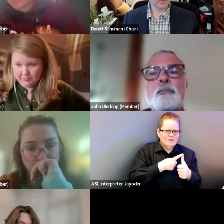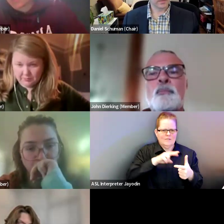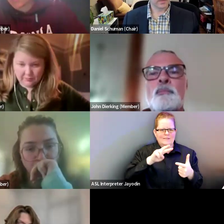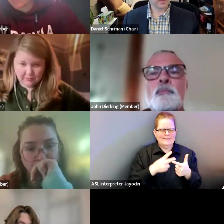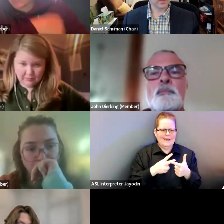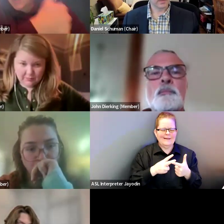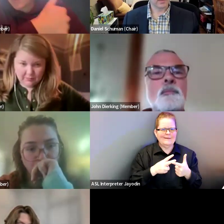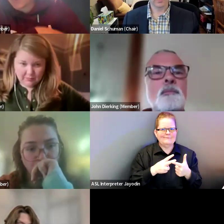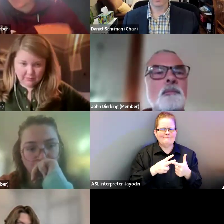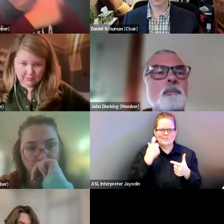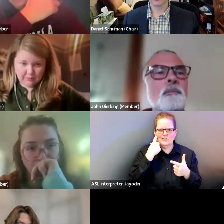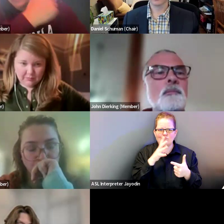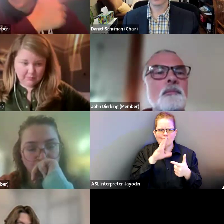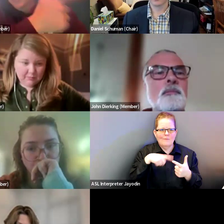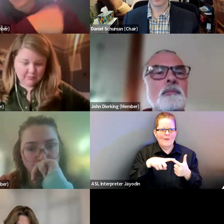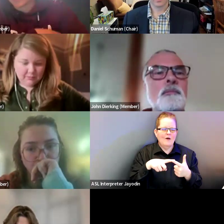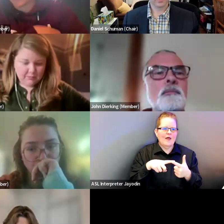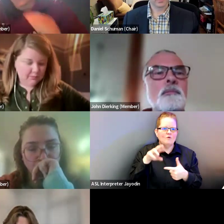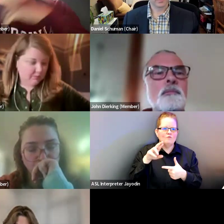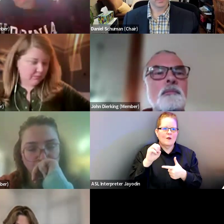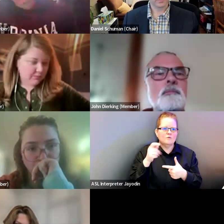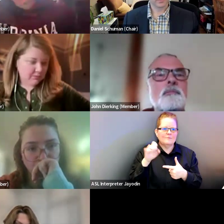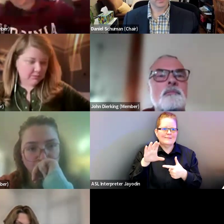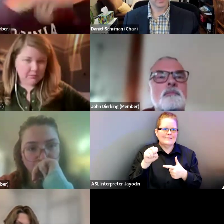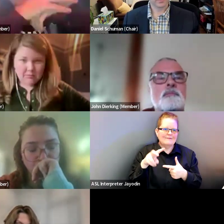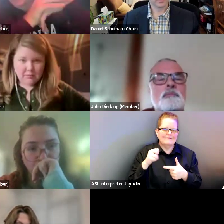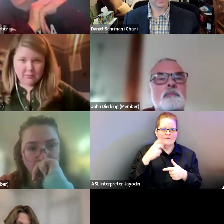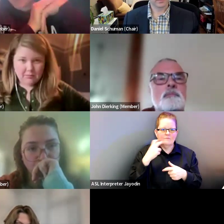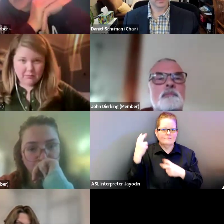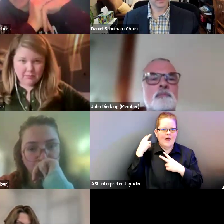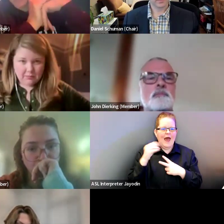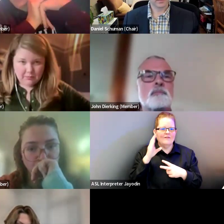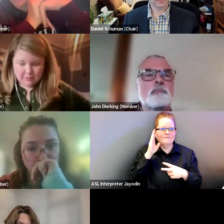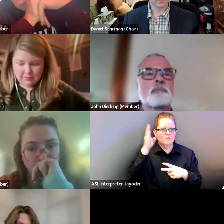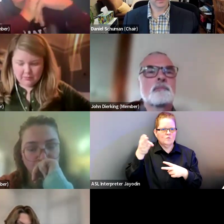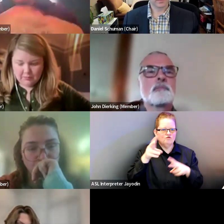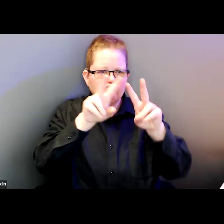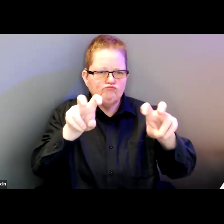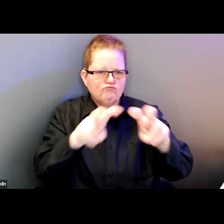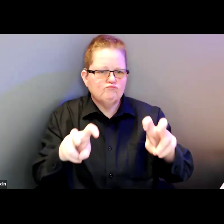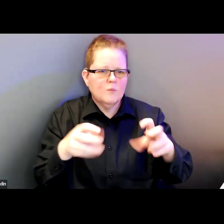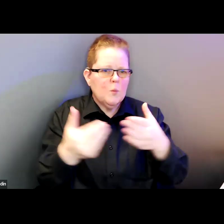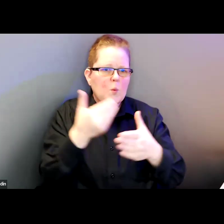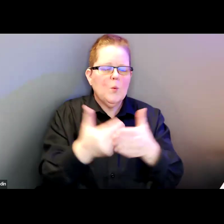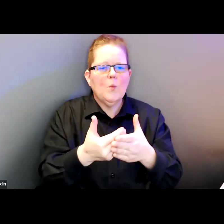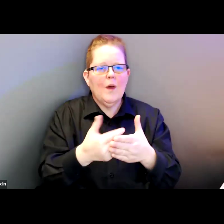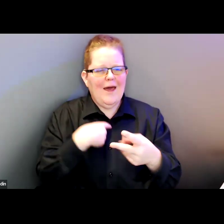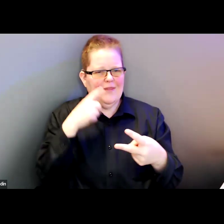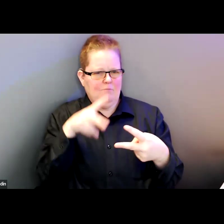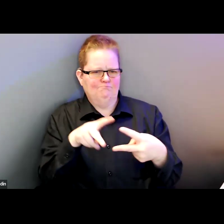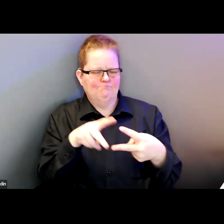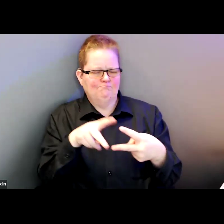talked about and that I just spoke about, the retrospective and the forward-looking one, might themselves, I see, be leading